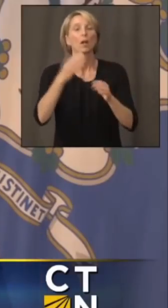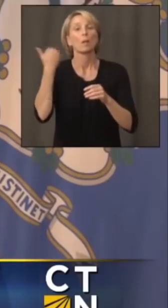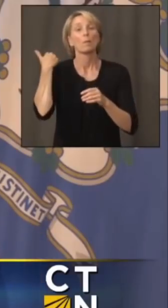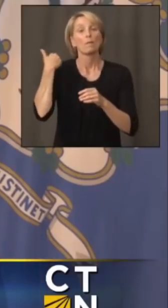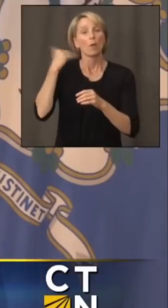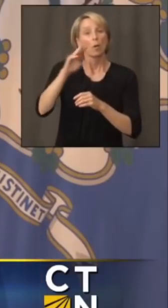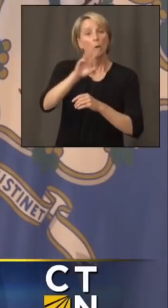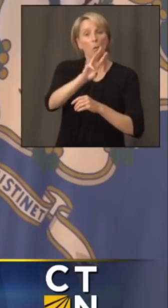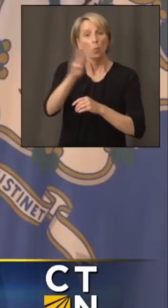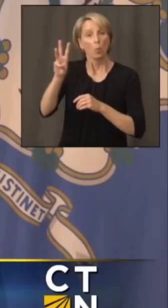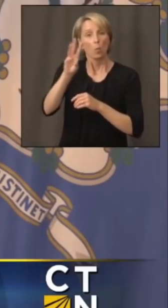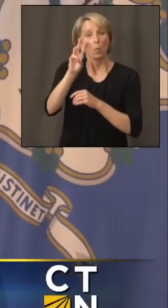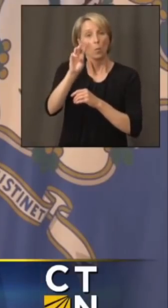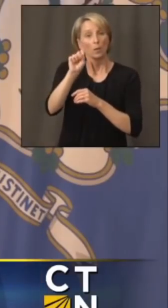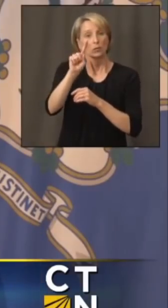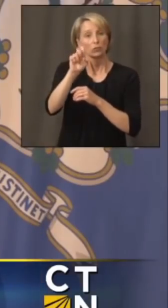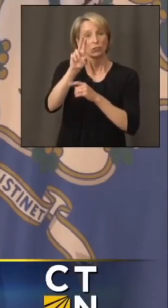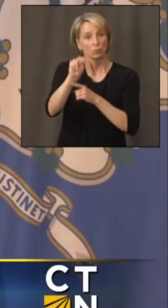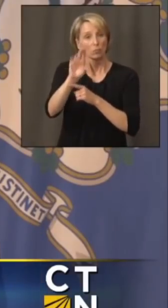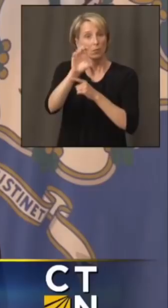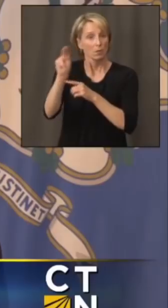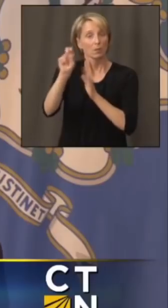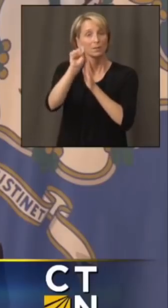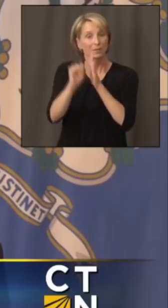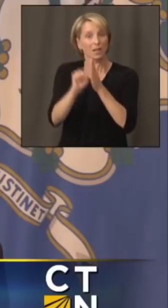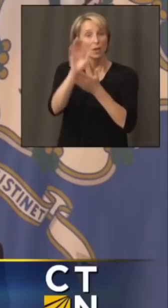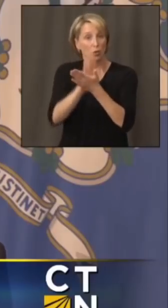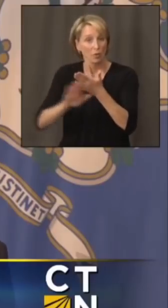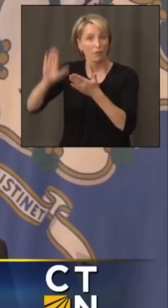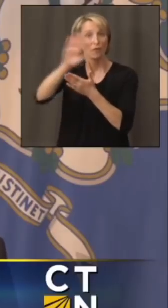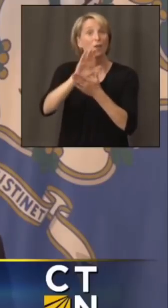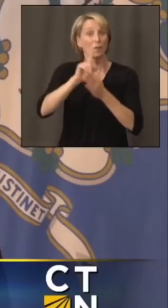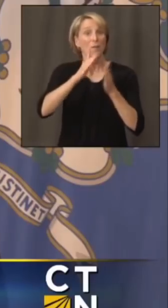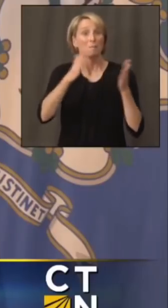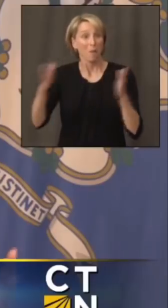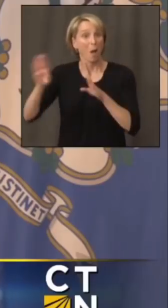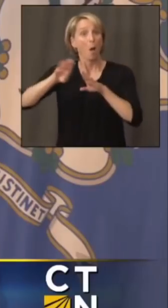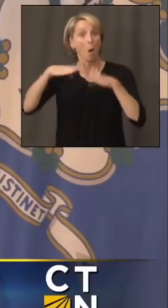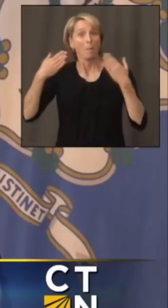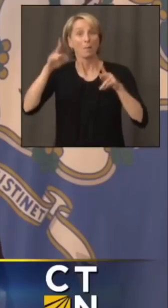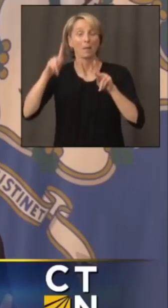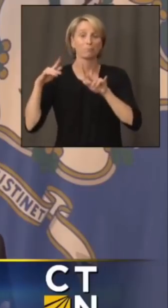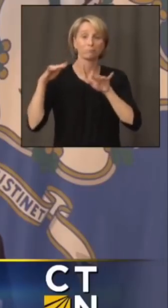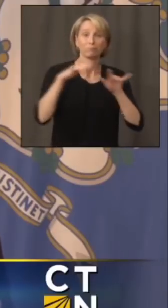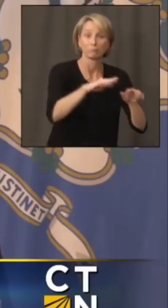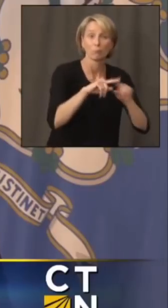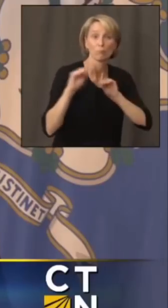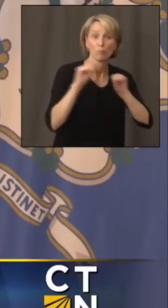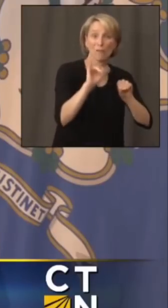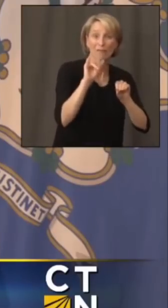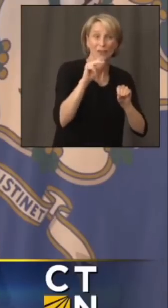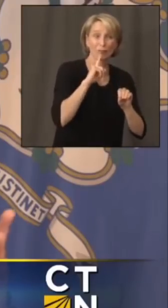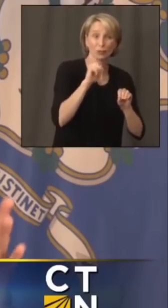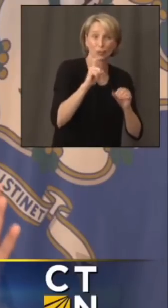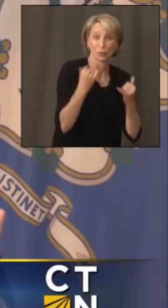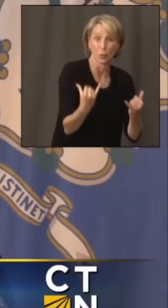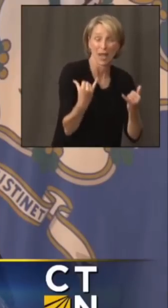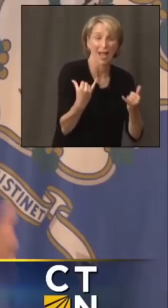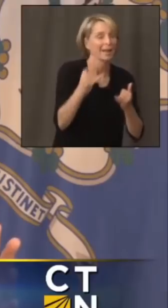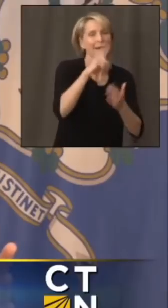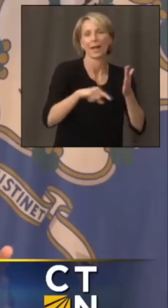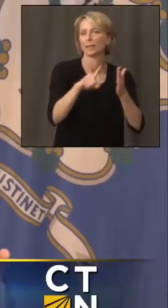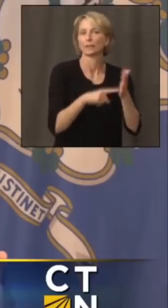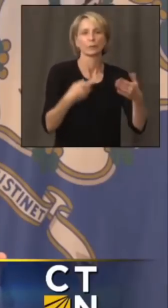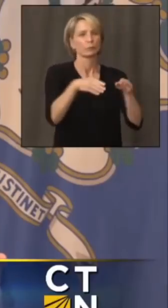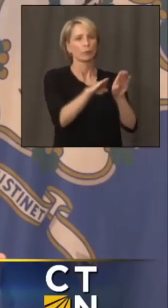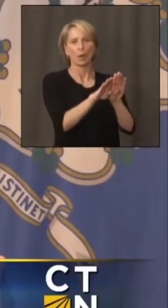We're going to take a pause on that. So we're doing everything we can. The nursing homes, we're testing everybody again in those nursing homes. So